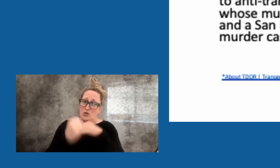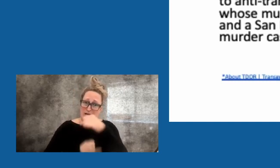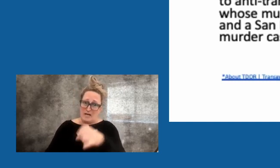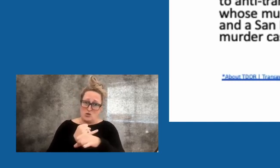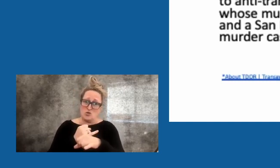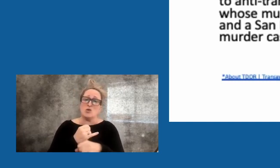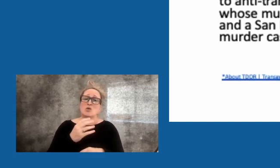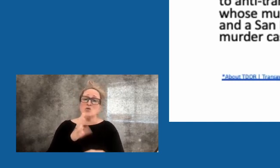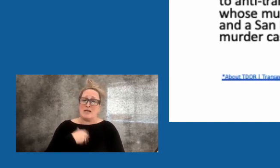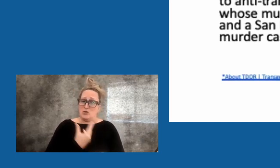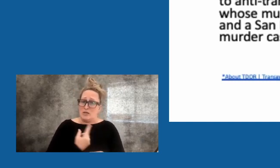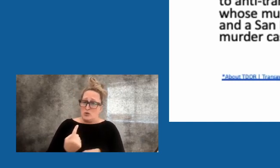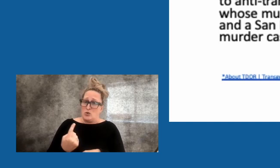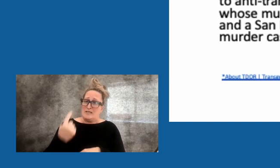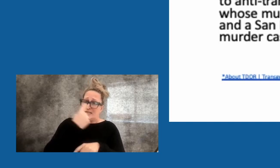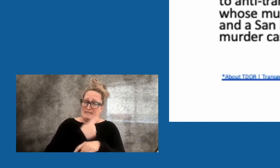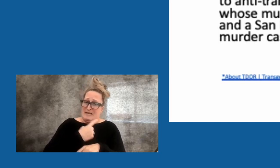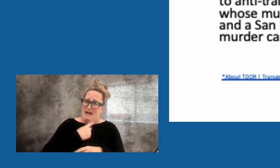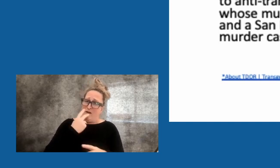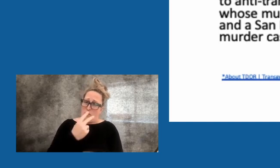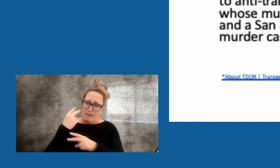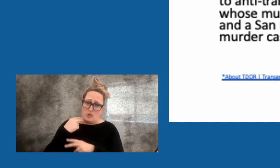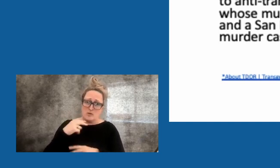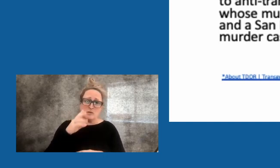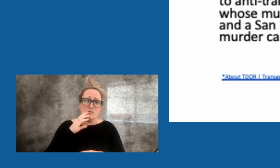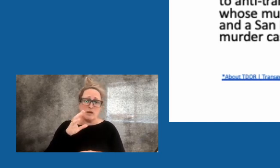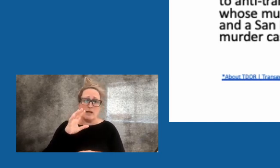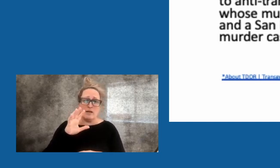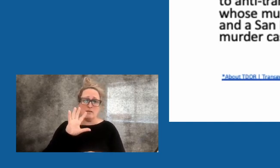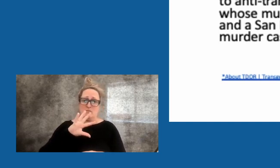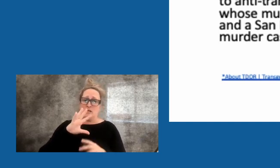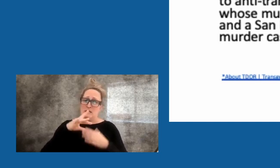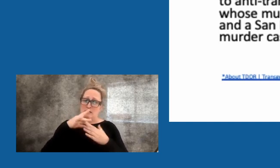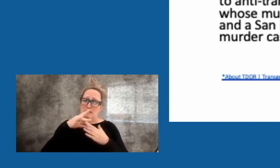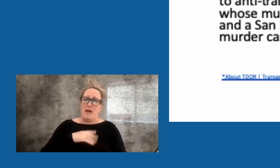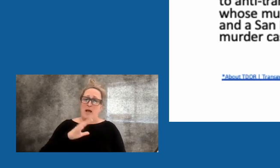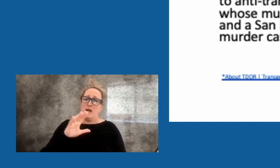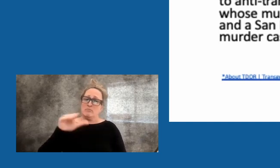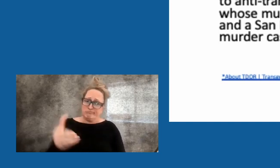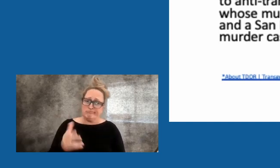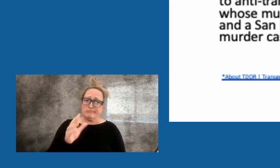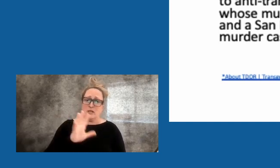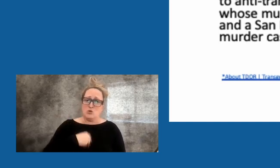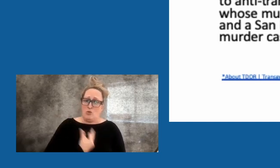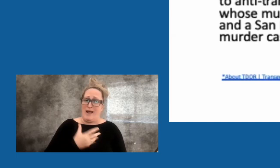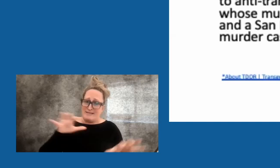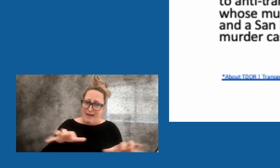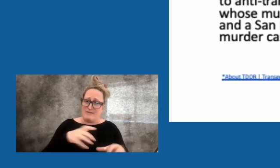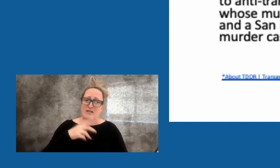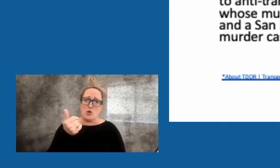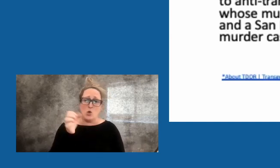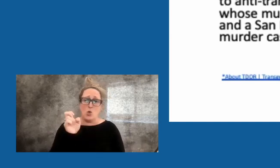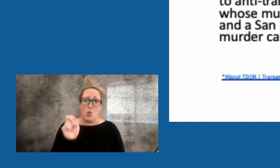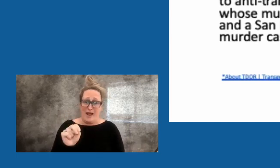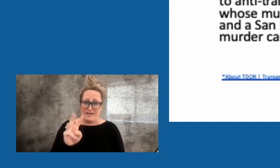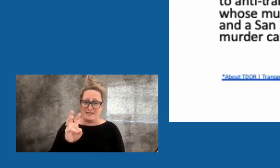Day of Remembrance, founded by SFAR trans activist Gwen Smith. We are excited that she's joining us today,